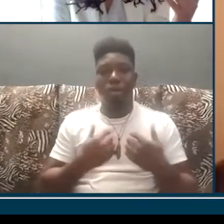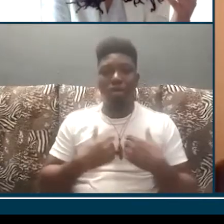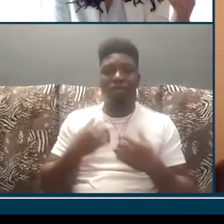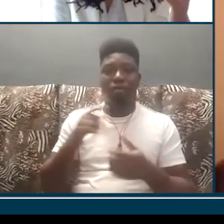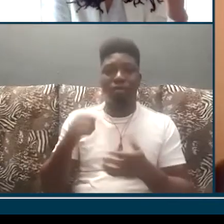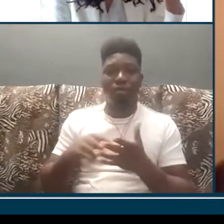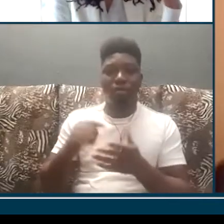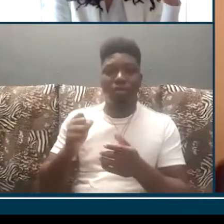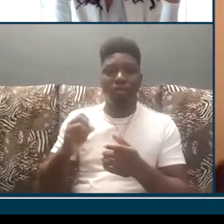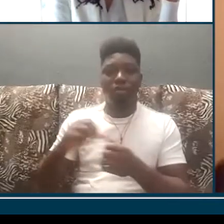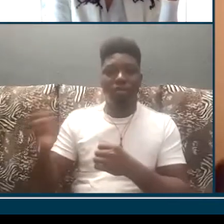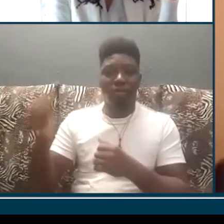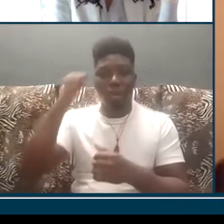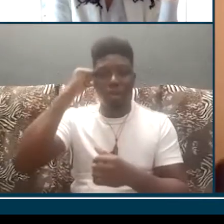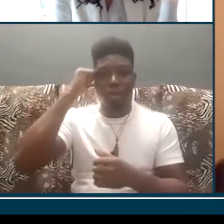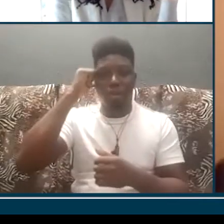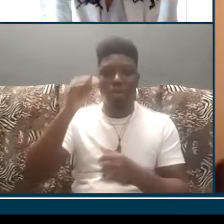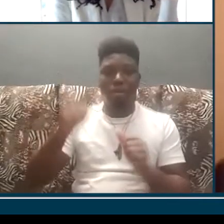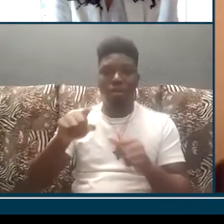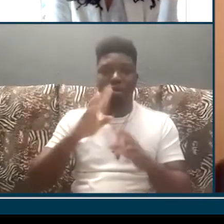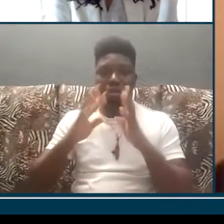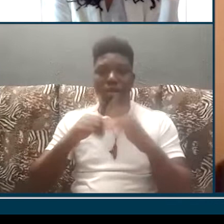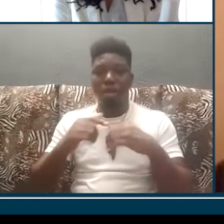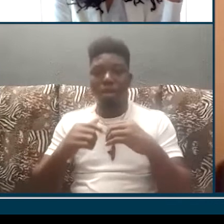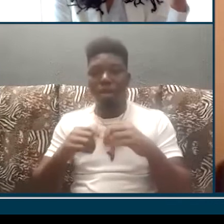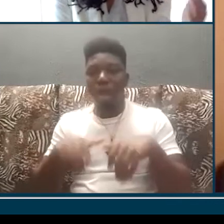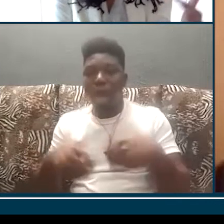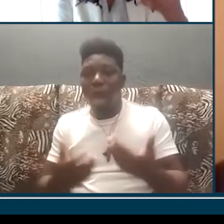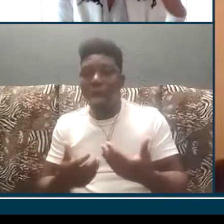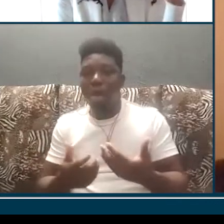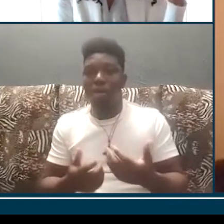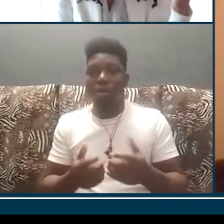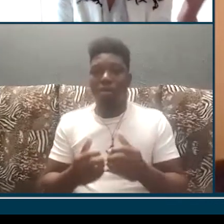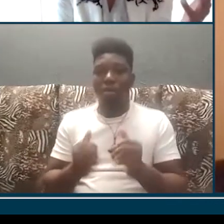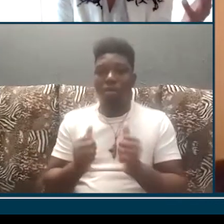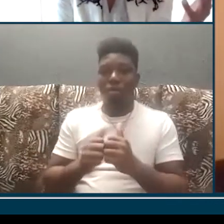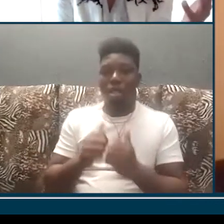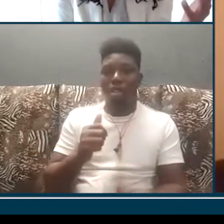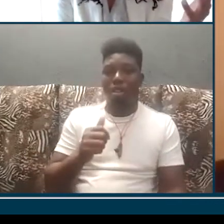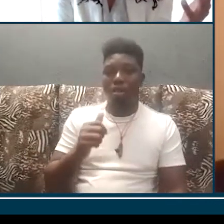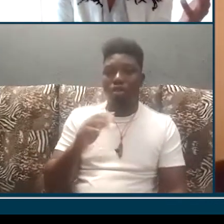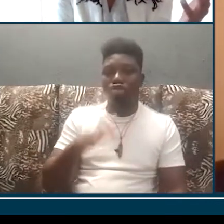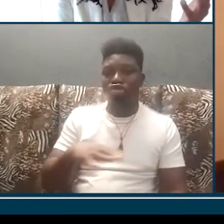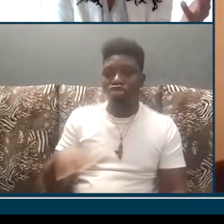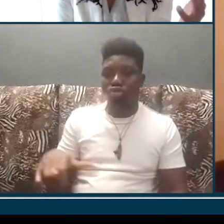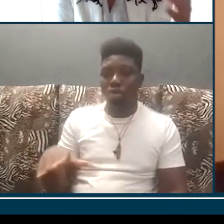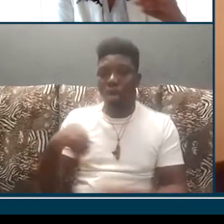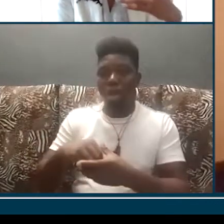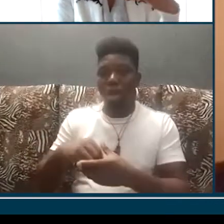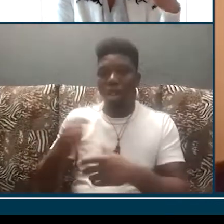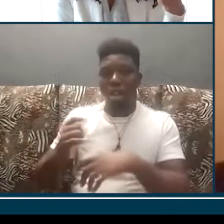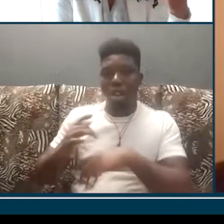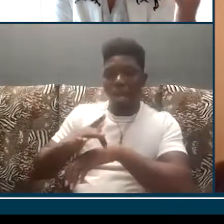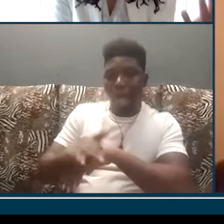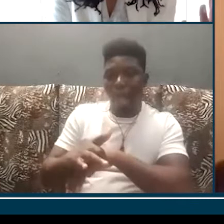you do, can you talk about how with children in the earliest points of school,